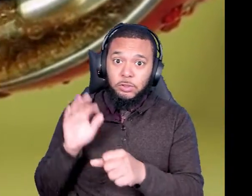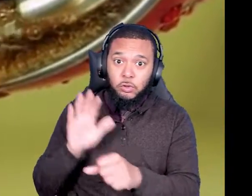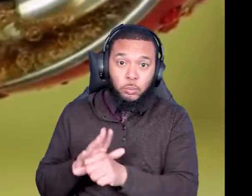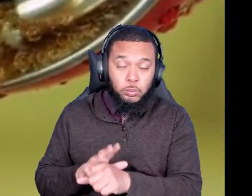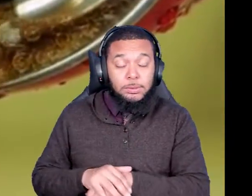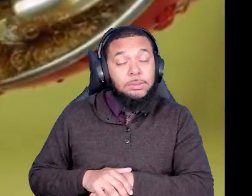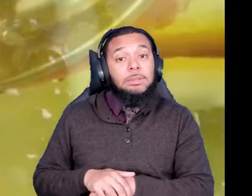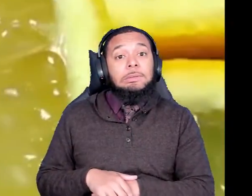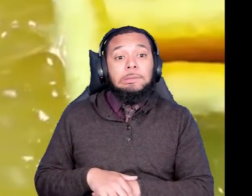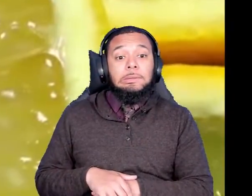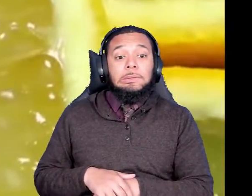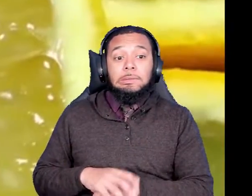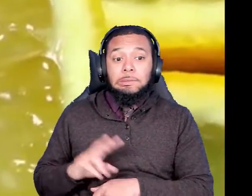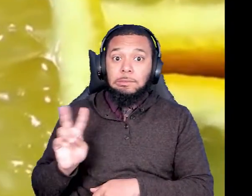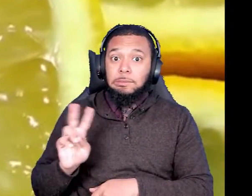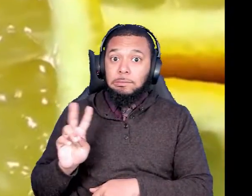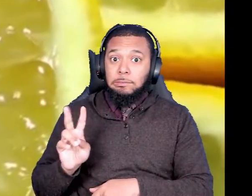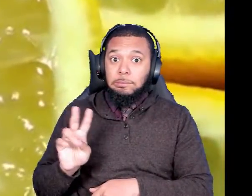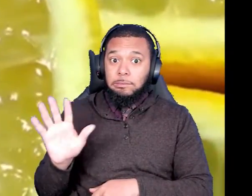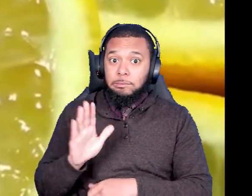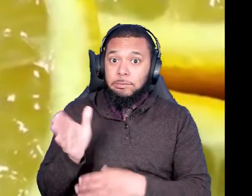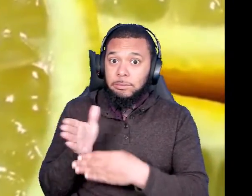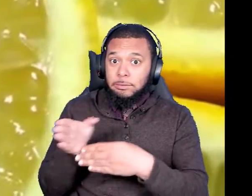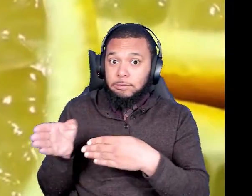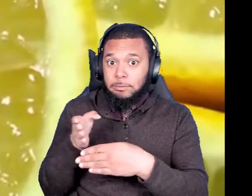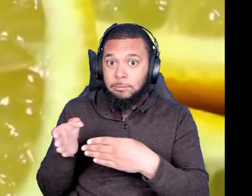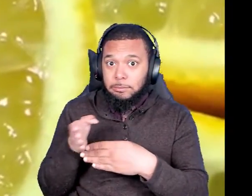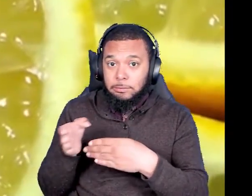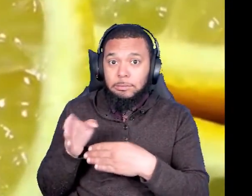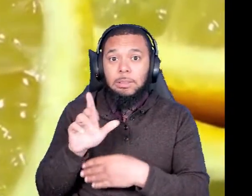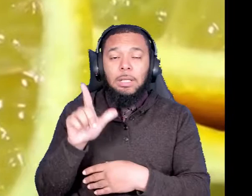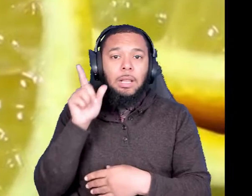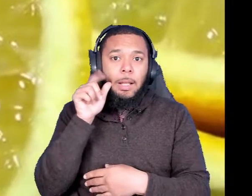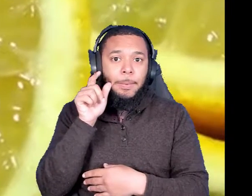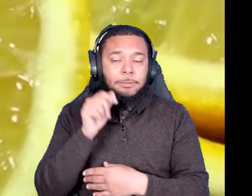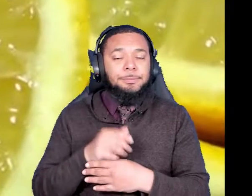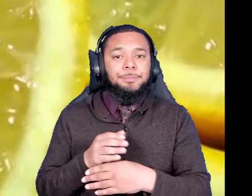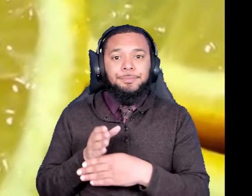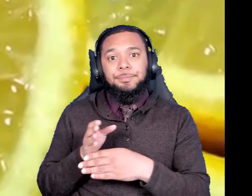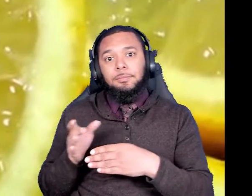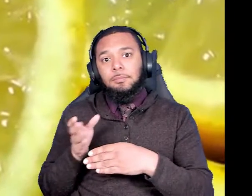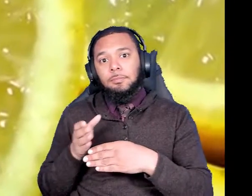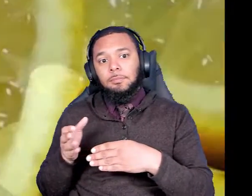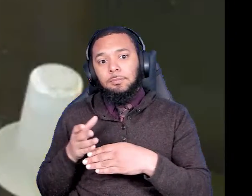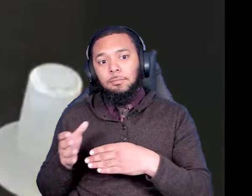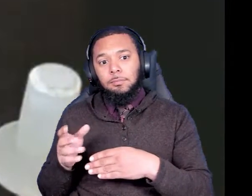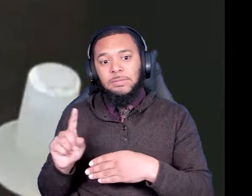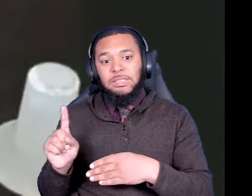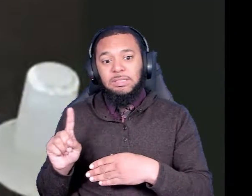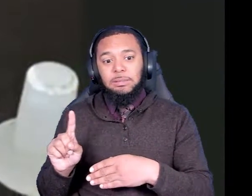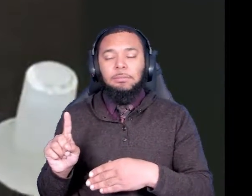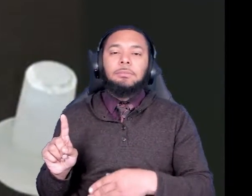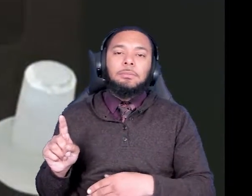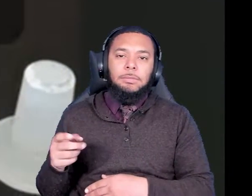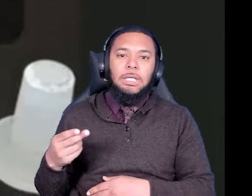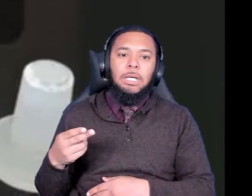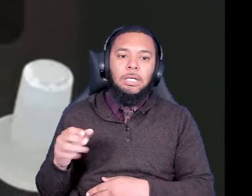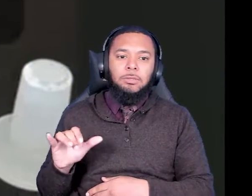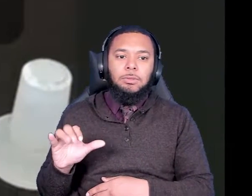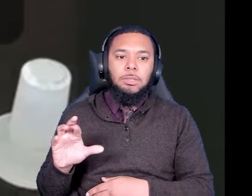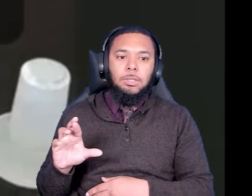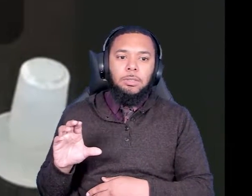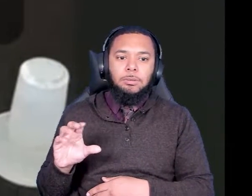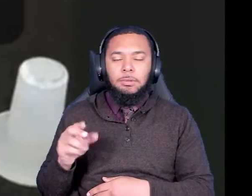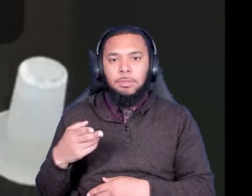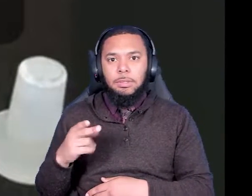soda. Around 2 would be what you find in a lemon, the acid there. And then when you get down to 1, you're talking about like